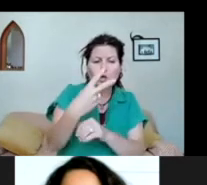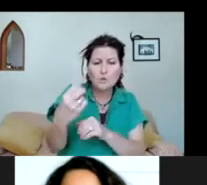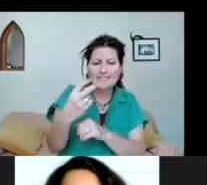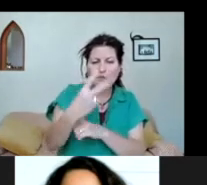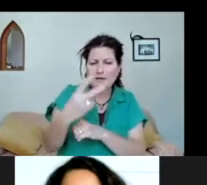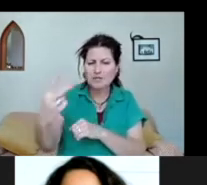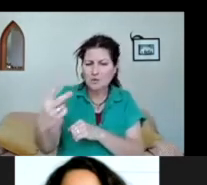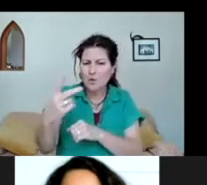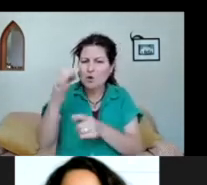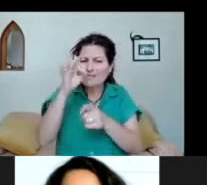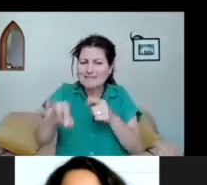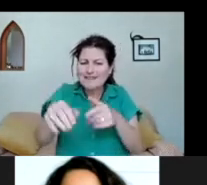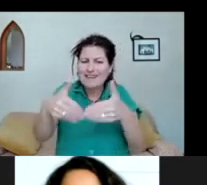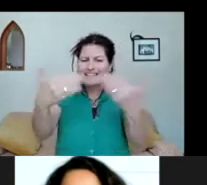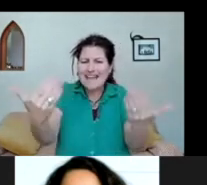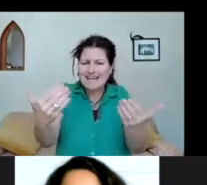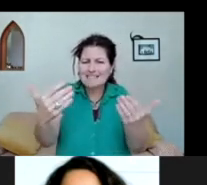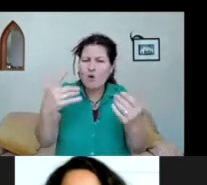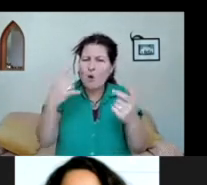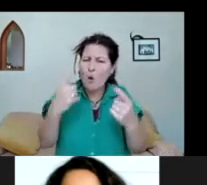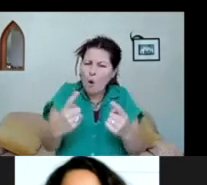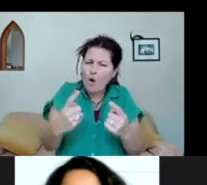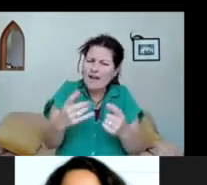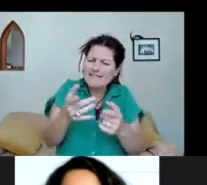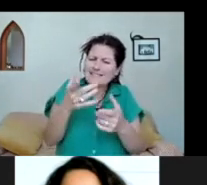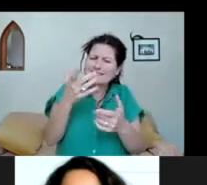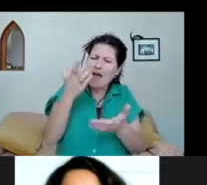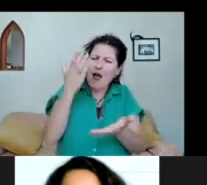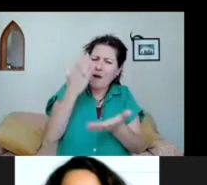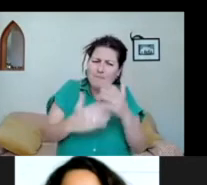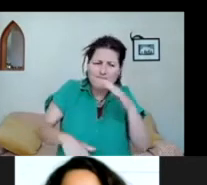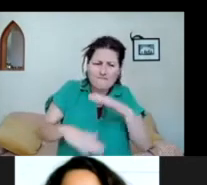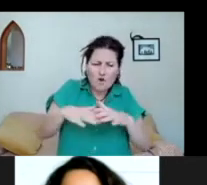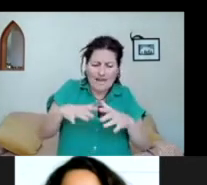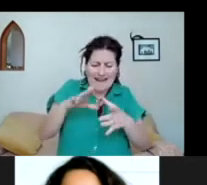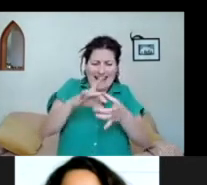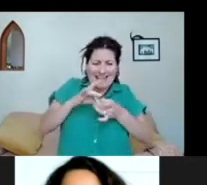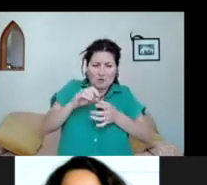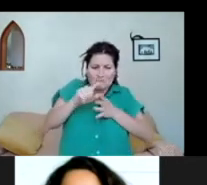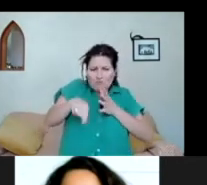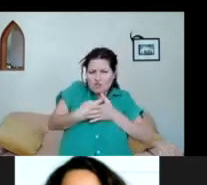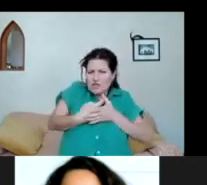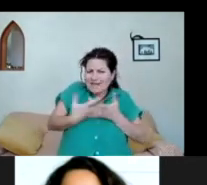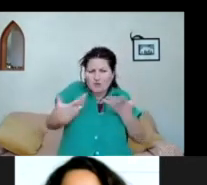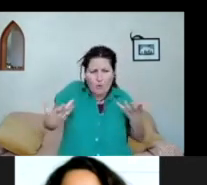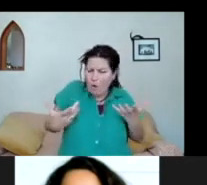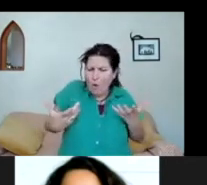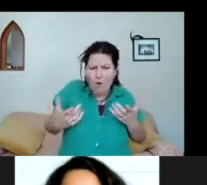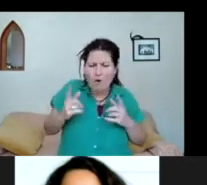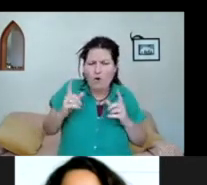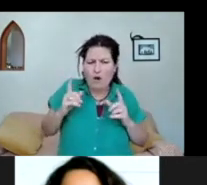it entirely project specific how that ends up manifesting? And if